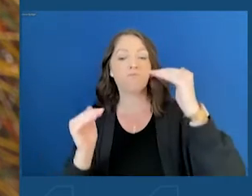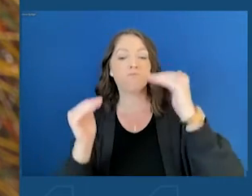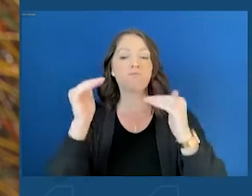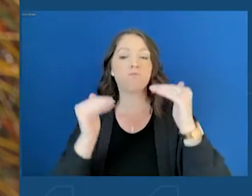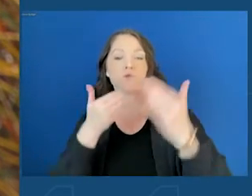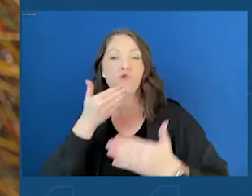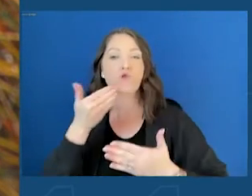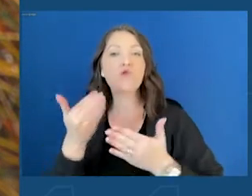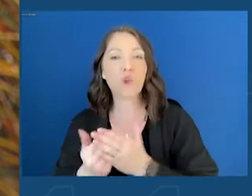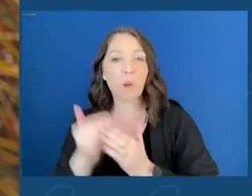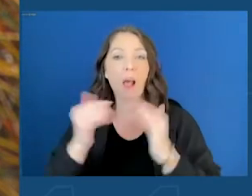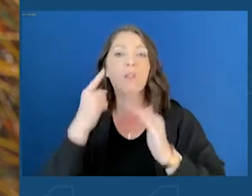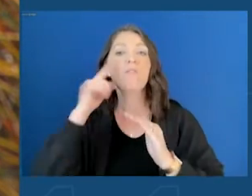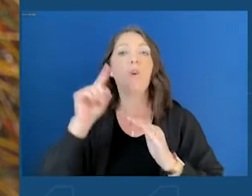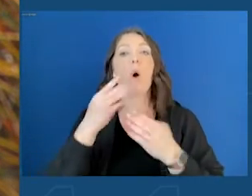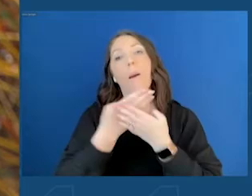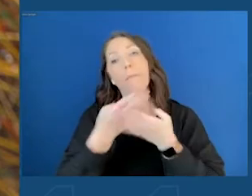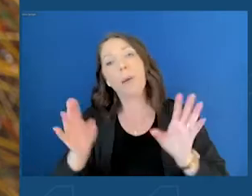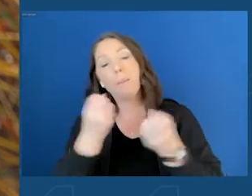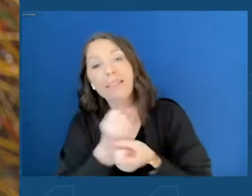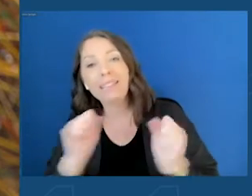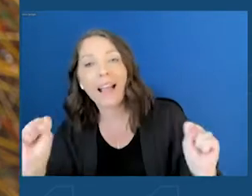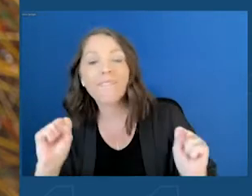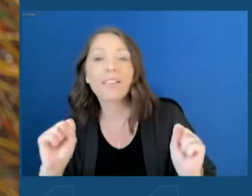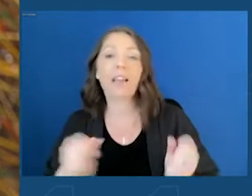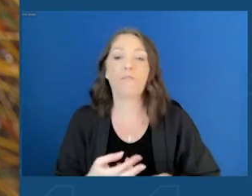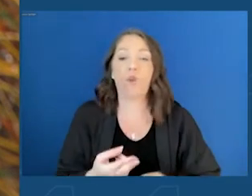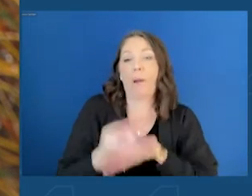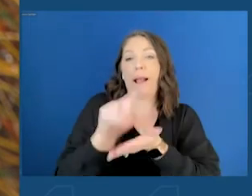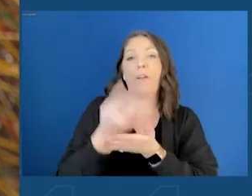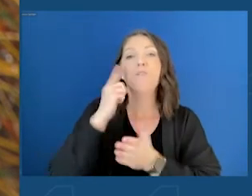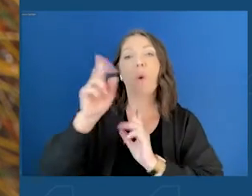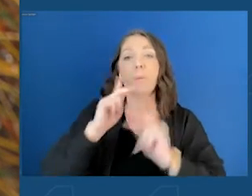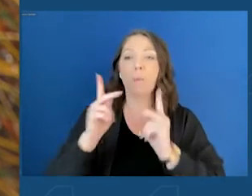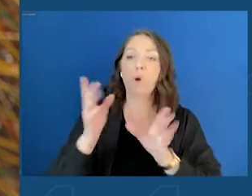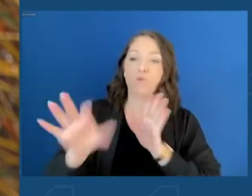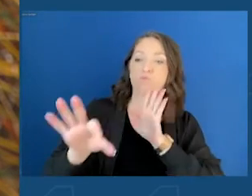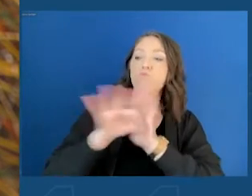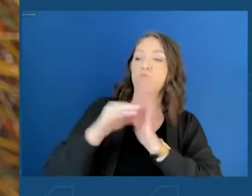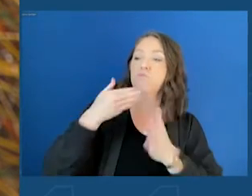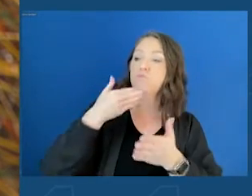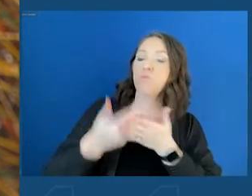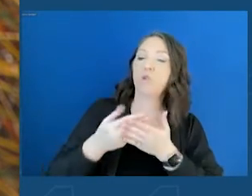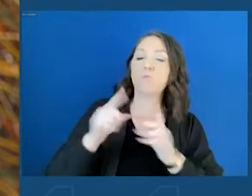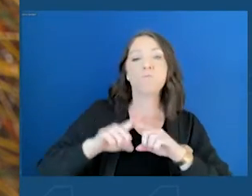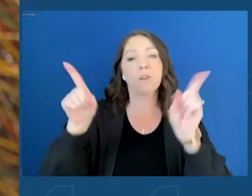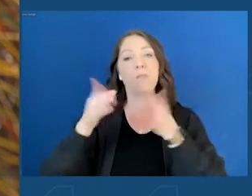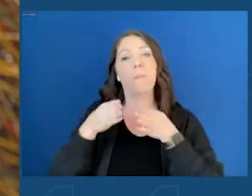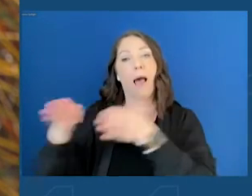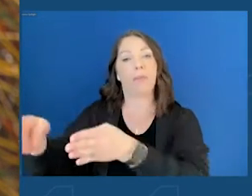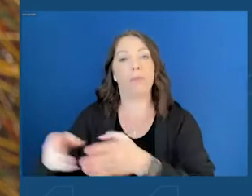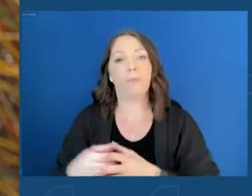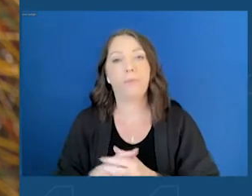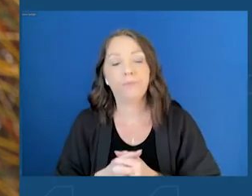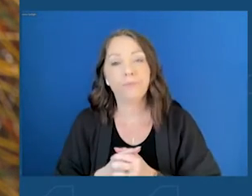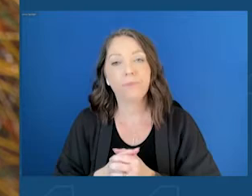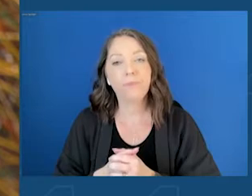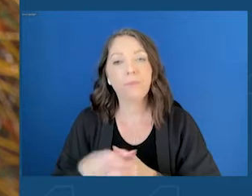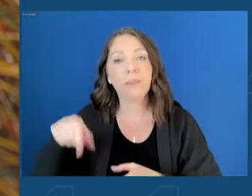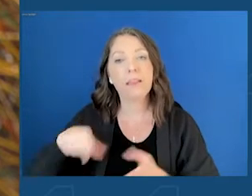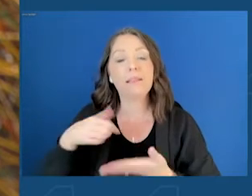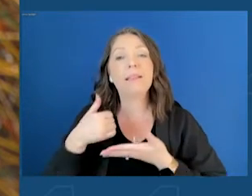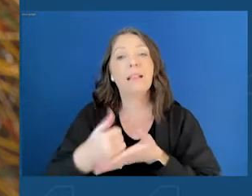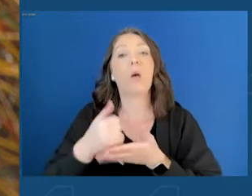and rehabilitation for those who choose a better path for themselves. It will allow countless New Yorkers